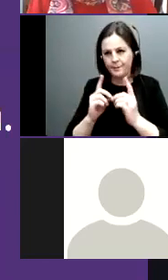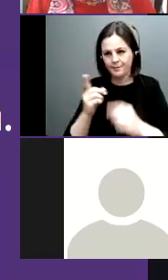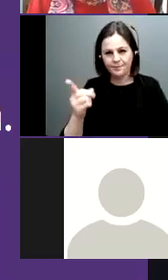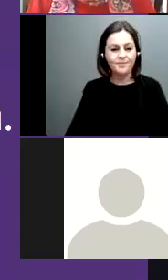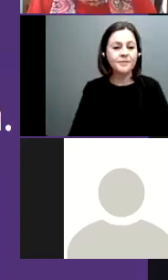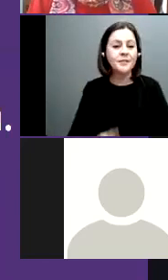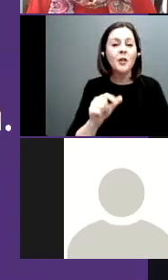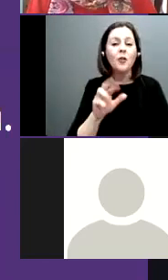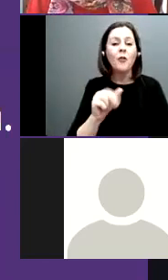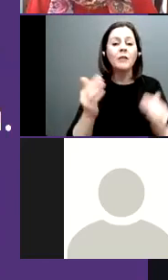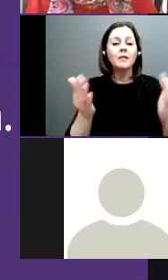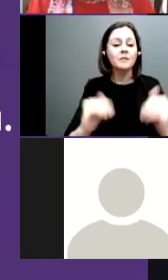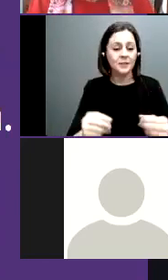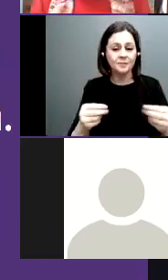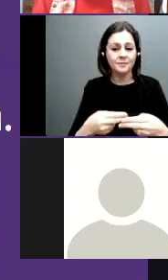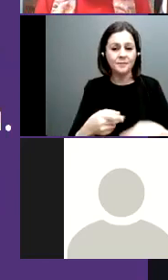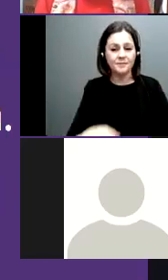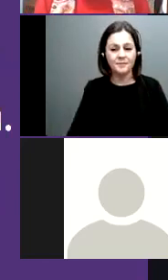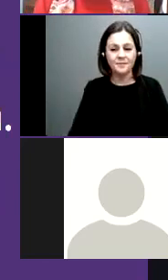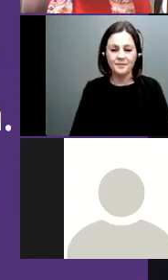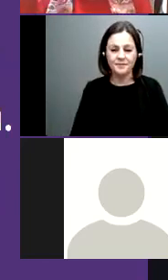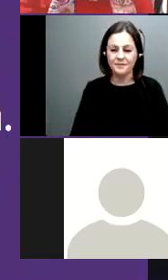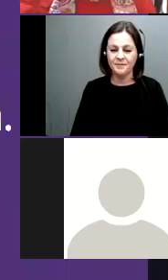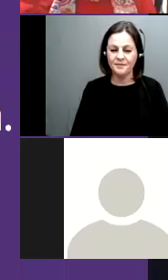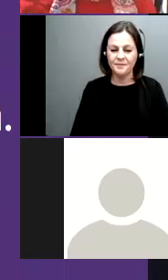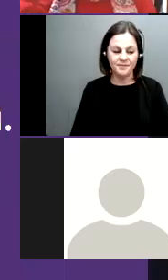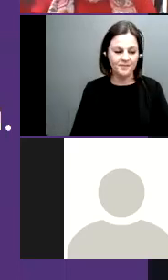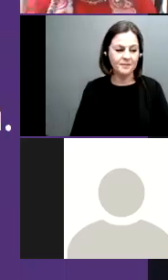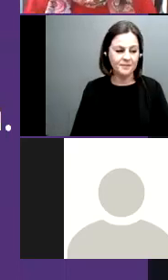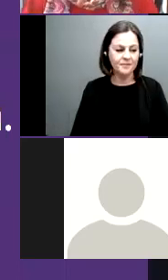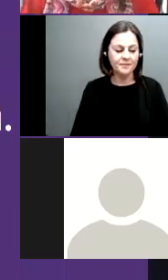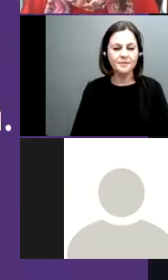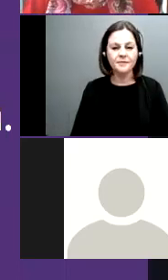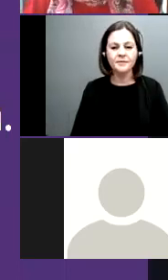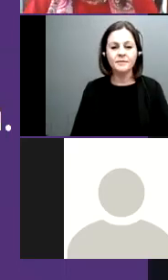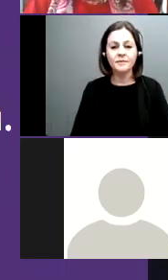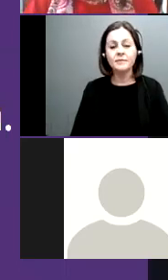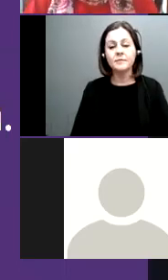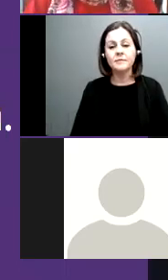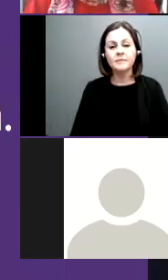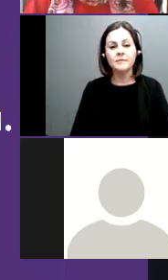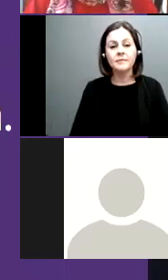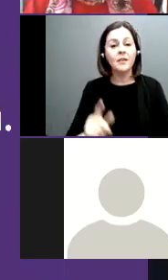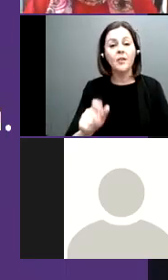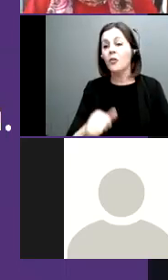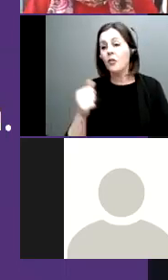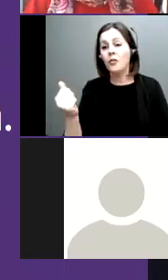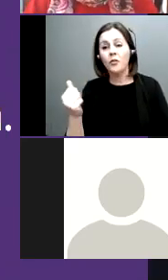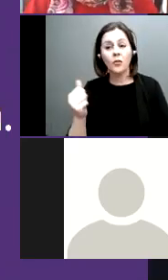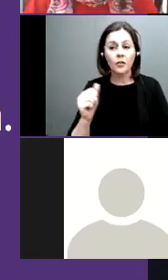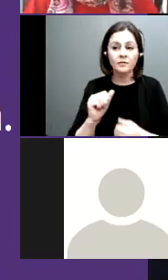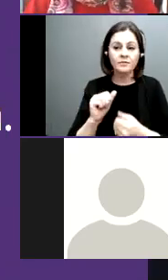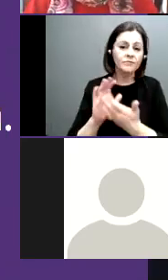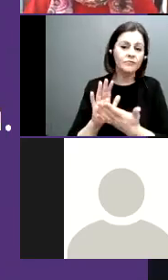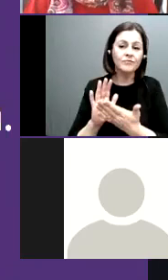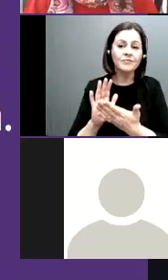Thank you. So this is one of the other ways, and it may be a little bit bigger than the first